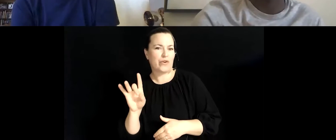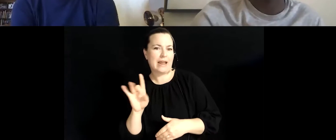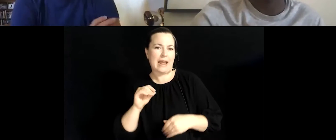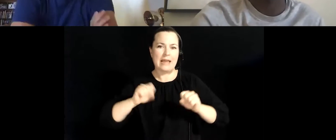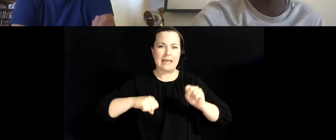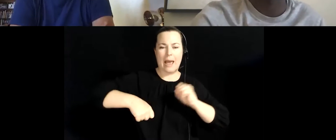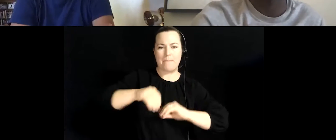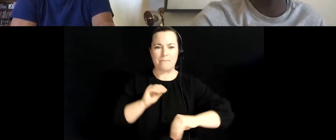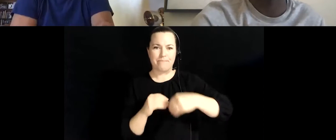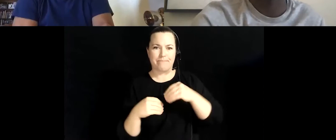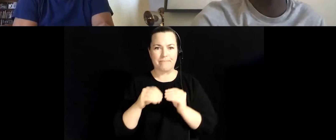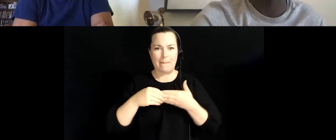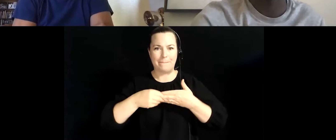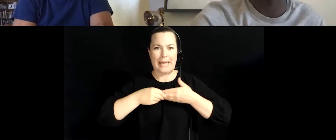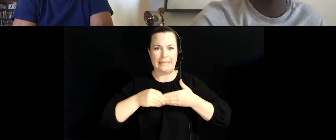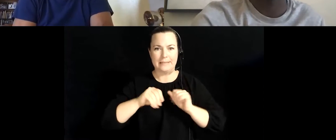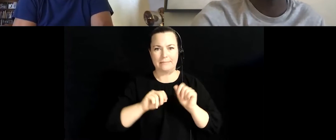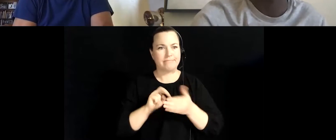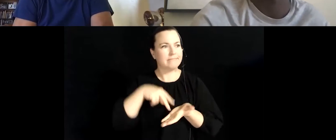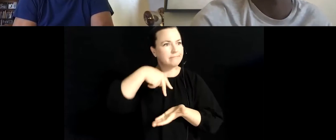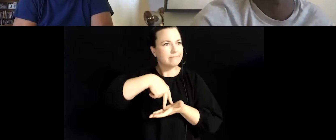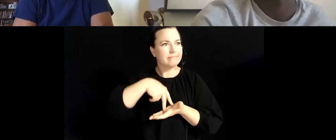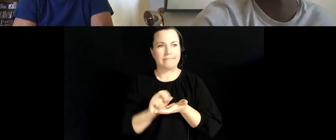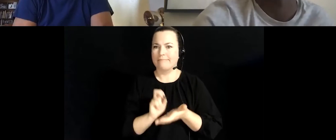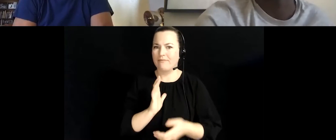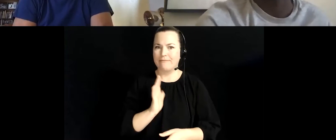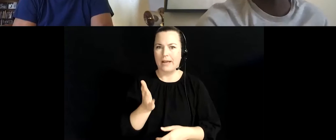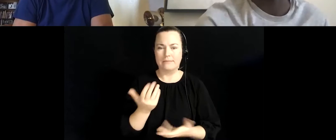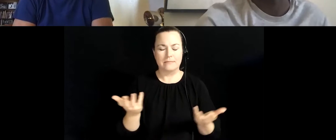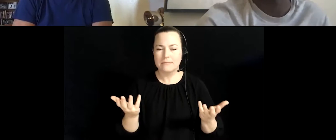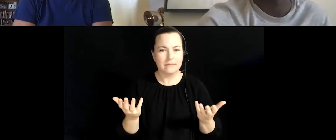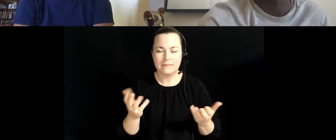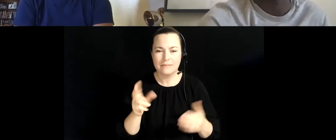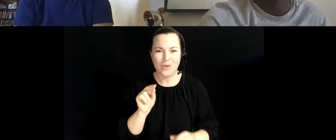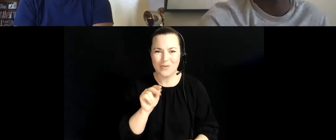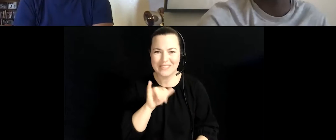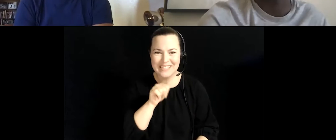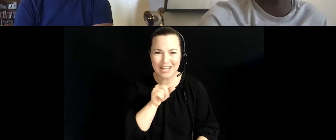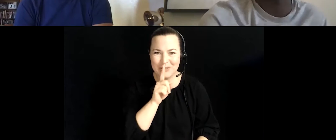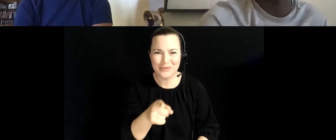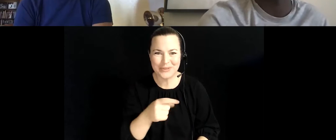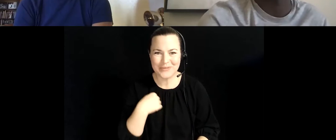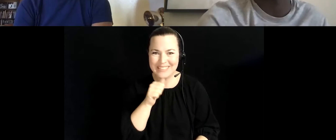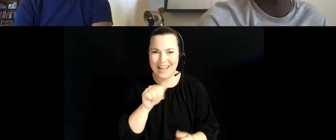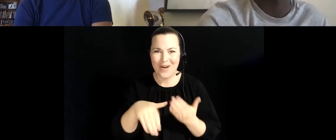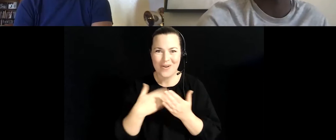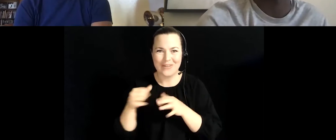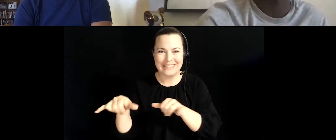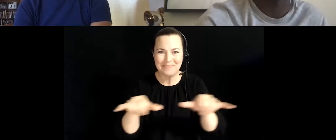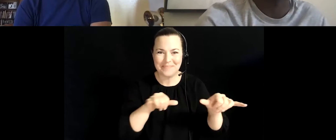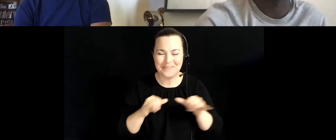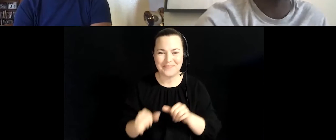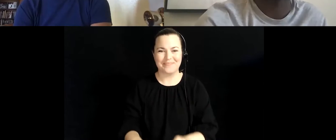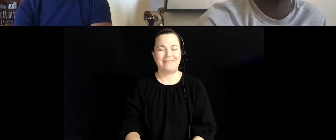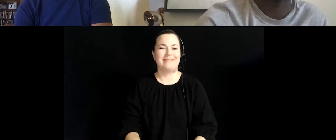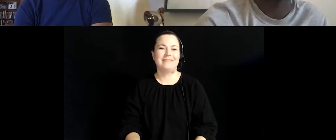to jump up and down and stand all the time. And it's like, that's not the case. Right. Oh no, it